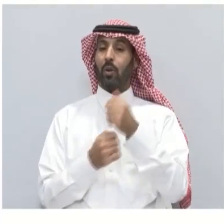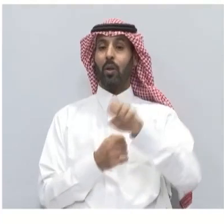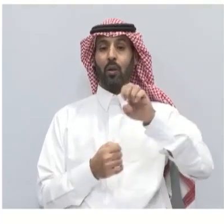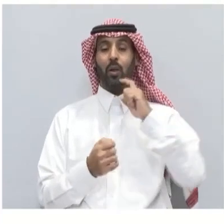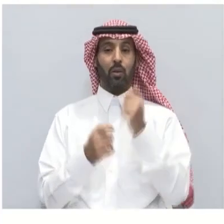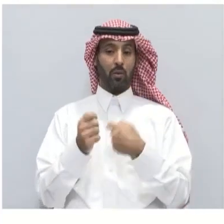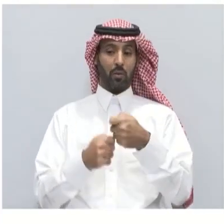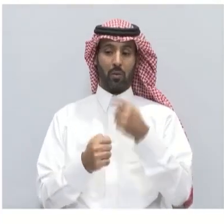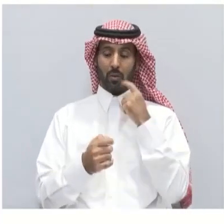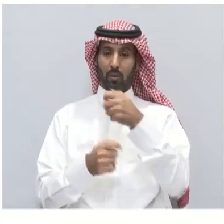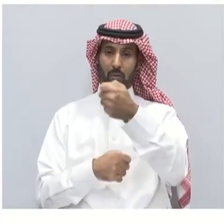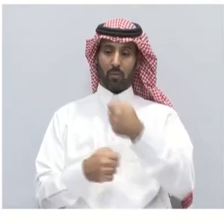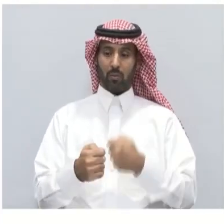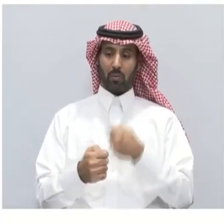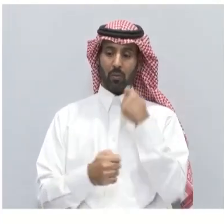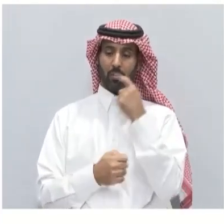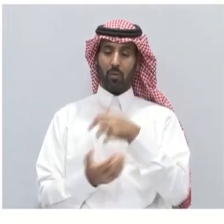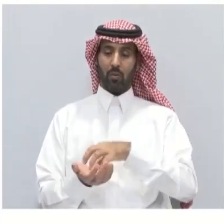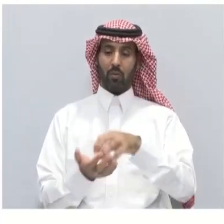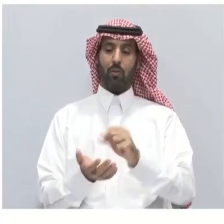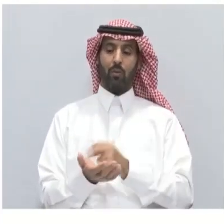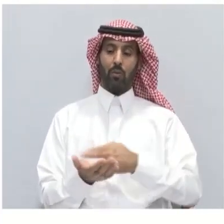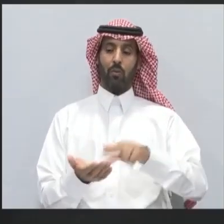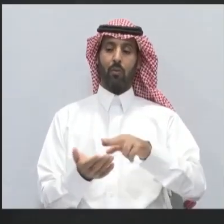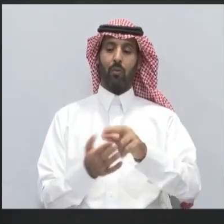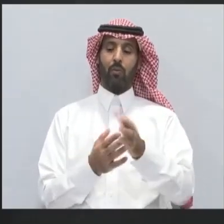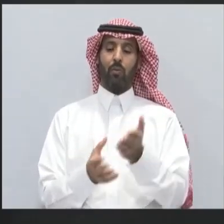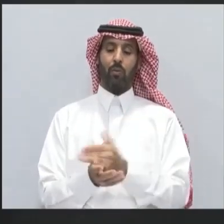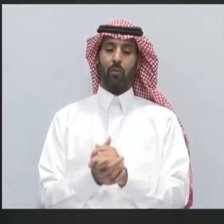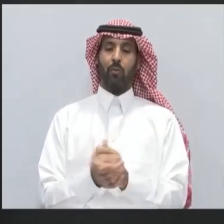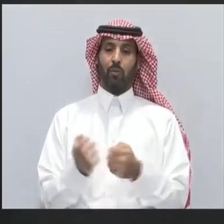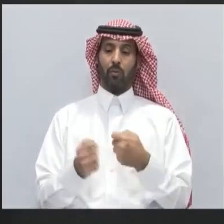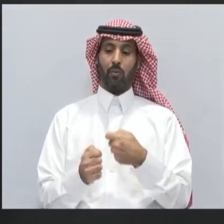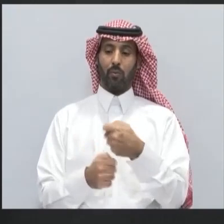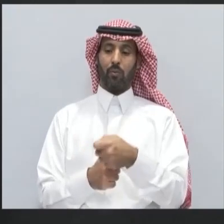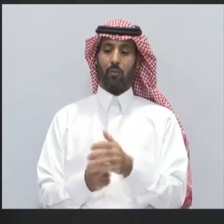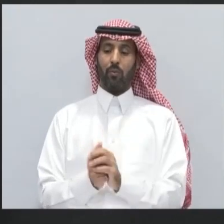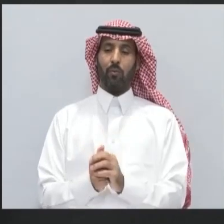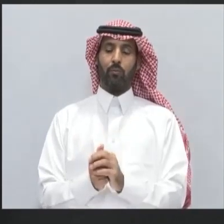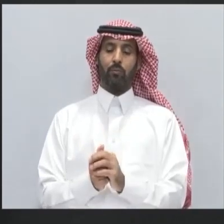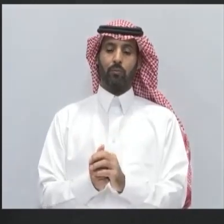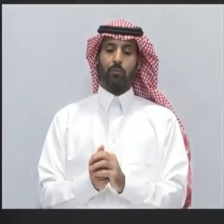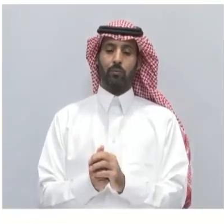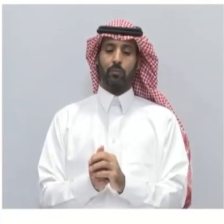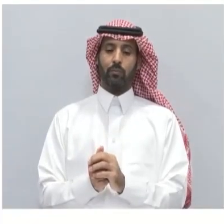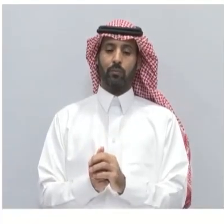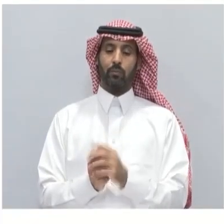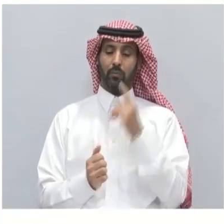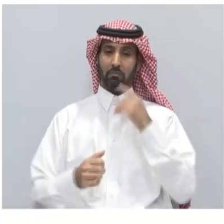E-commerce, it's easier through the internet to deliver your message through the internet as commercials.